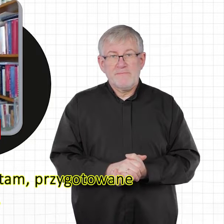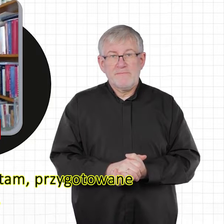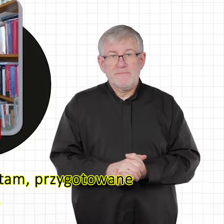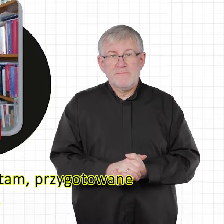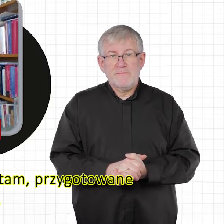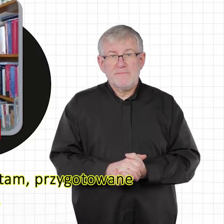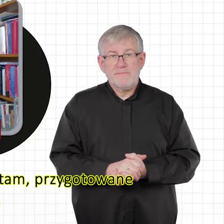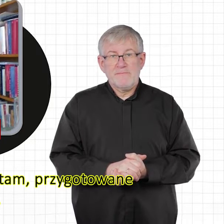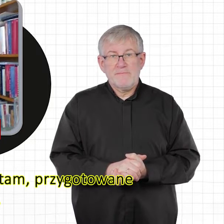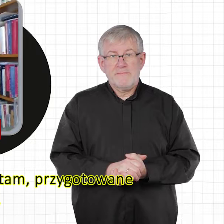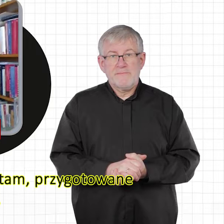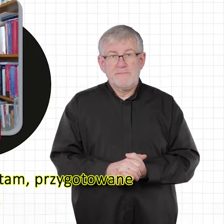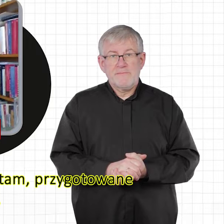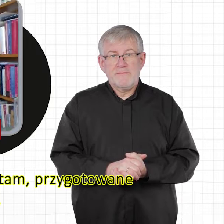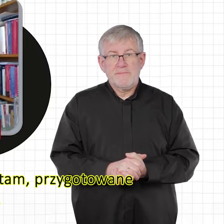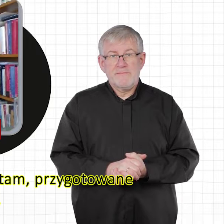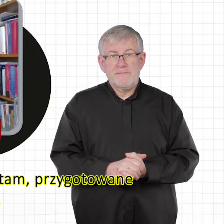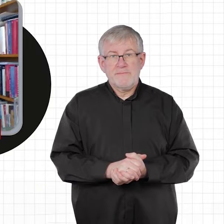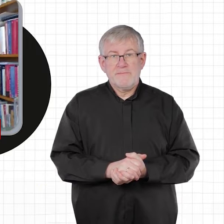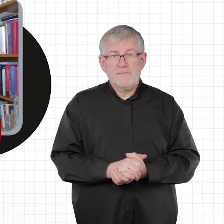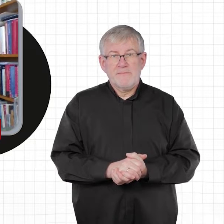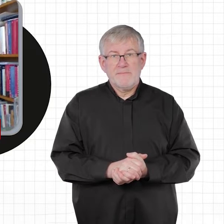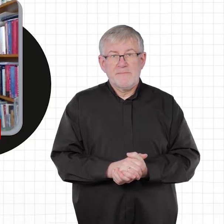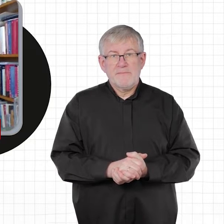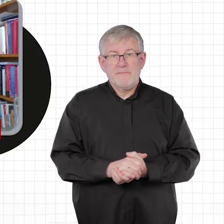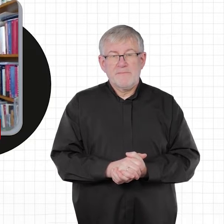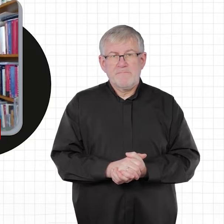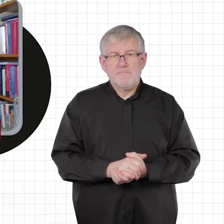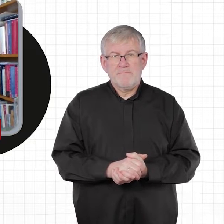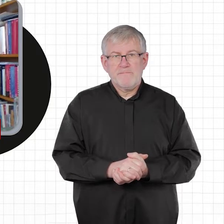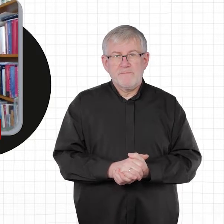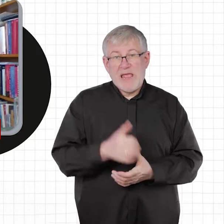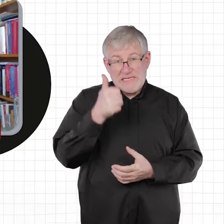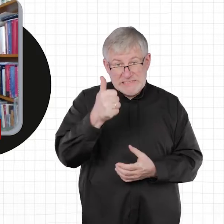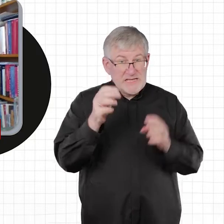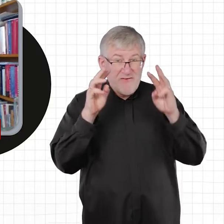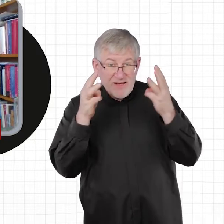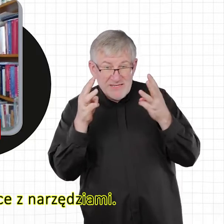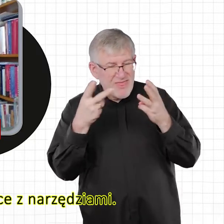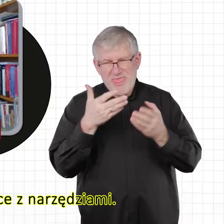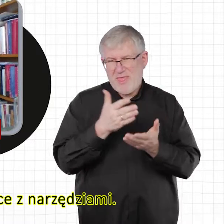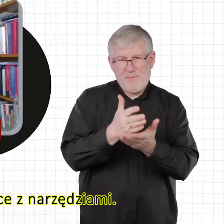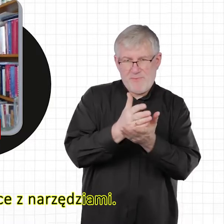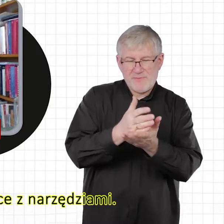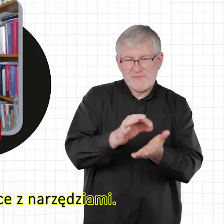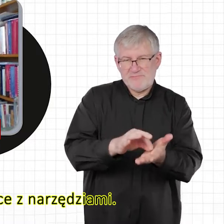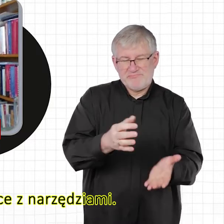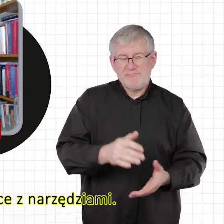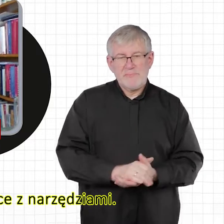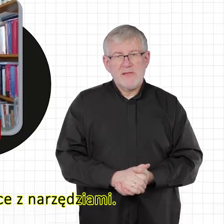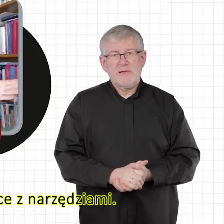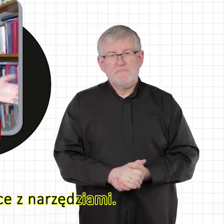is an equality plan, the guidelines for all companies and institutions. And